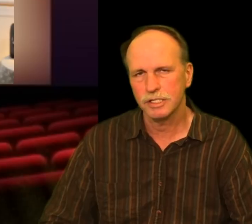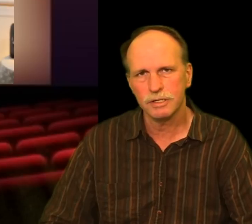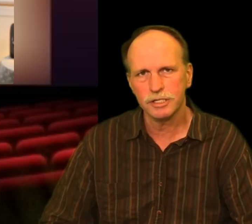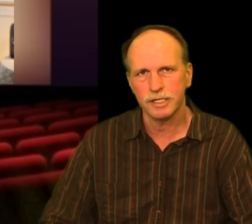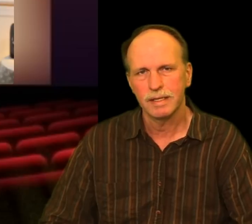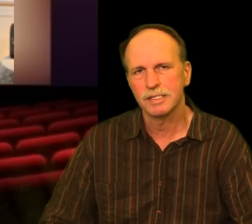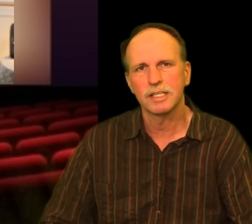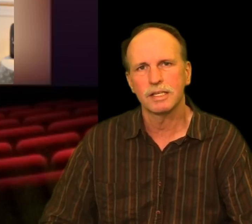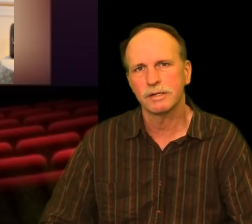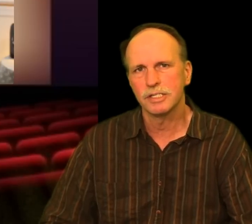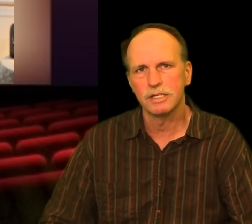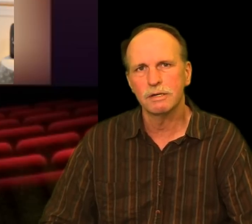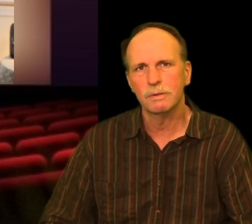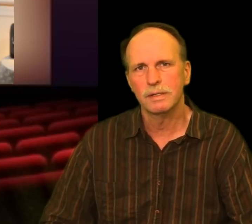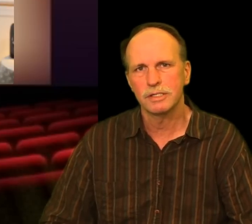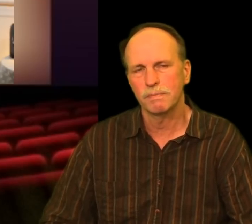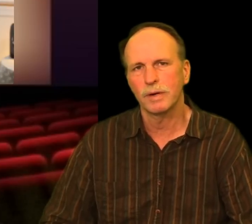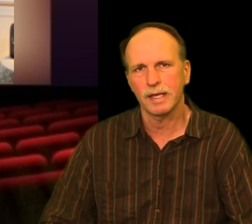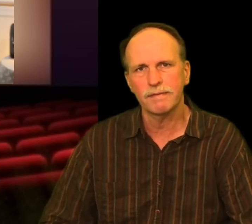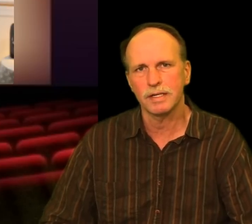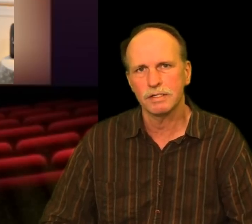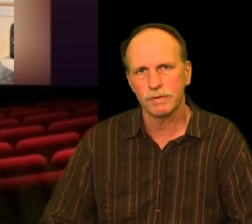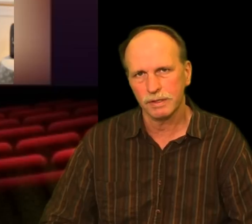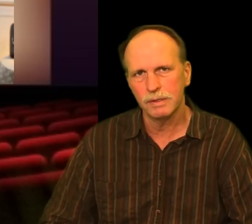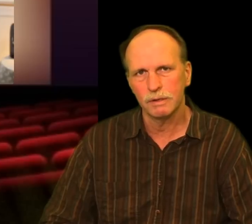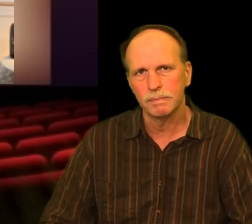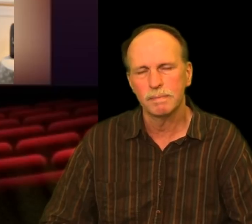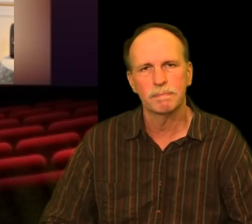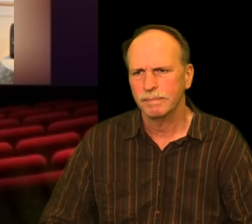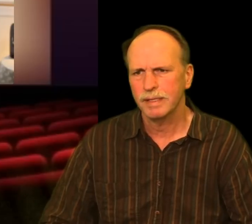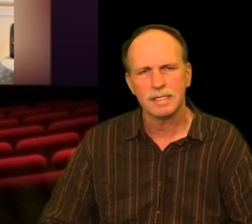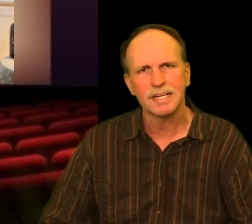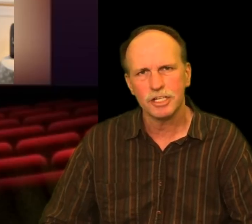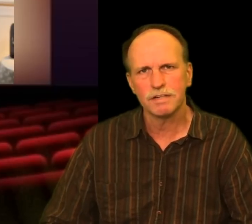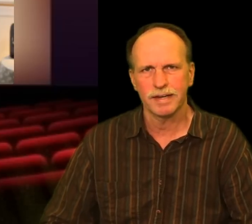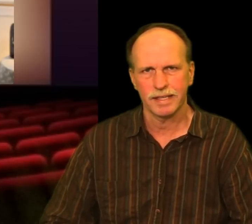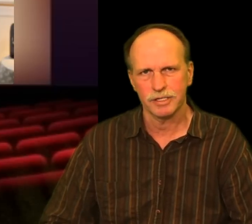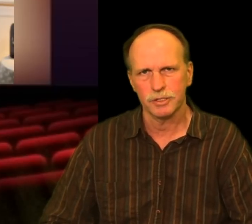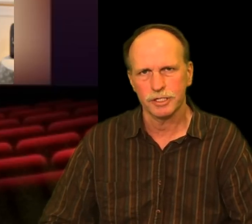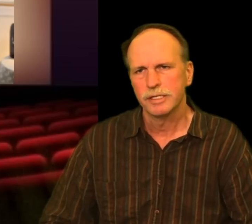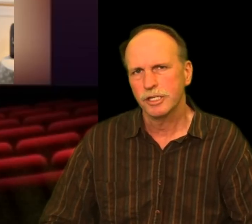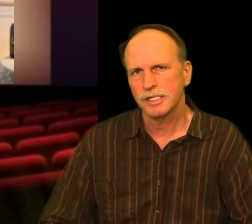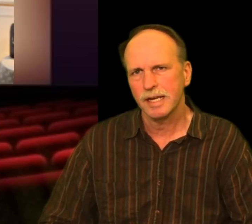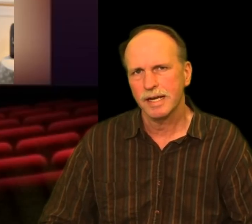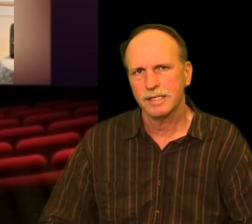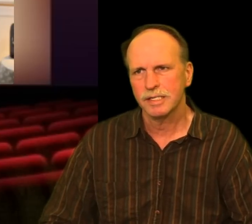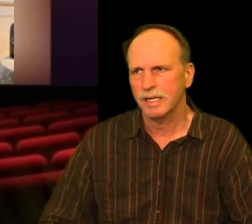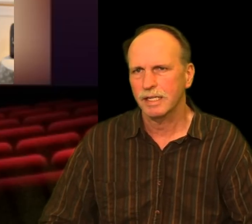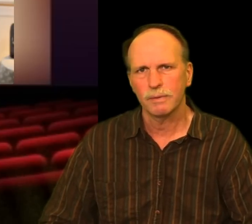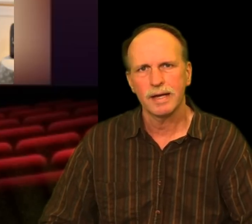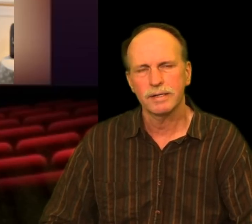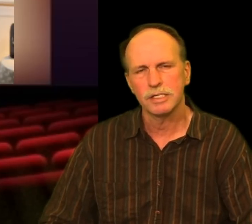his assertion is that there is no supporting evidence for the globe, but he does not justify that assertion. Just